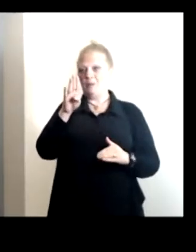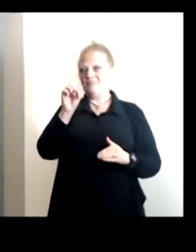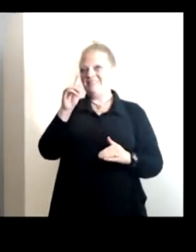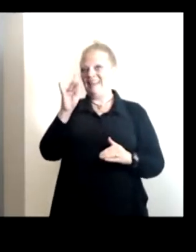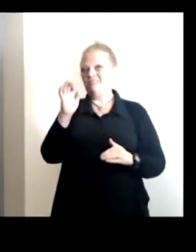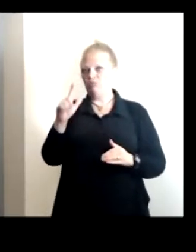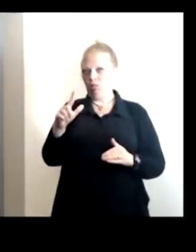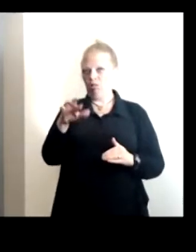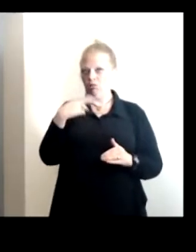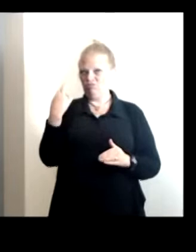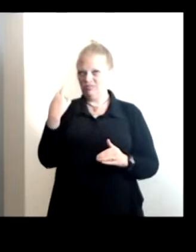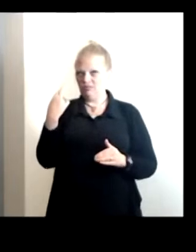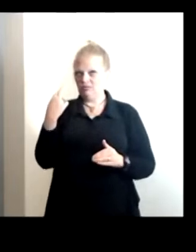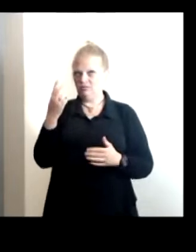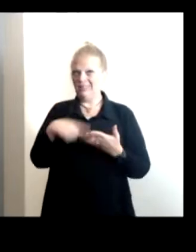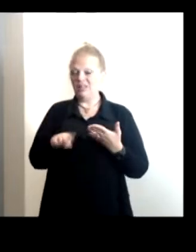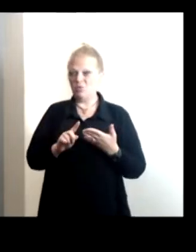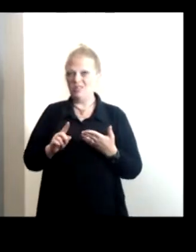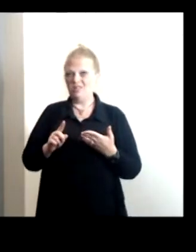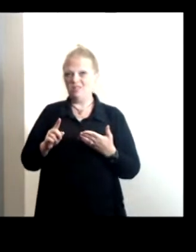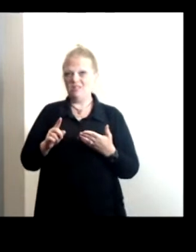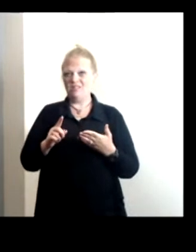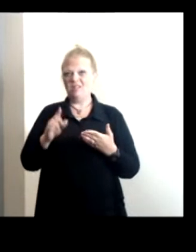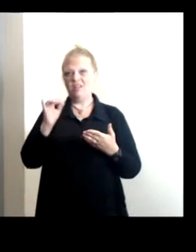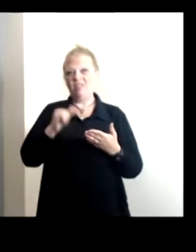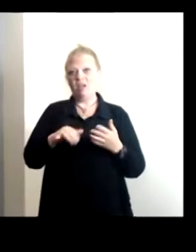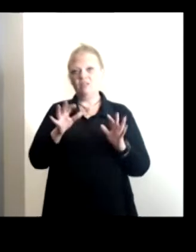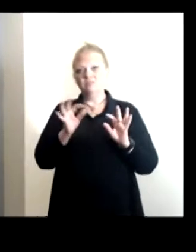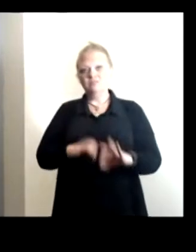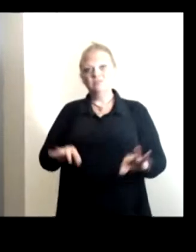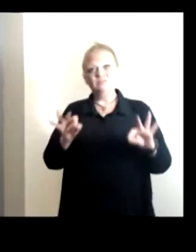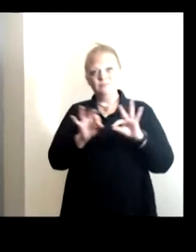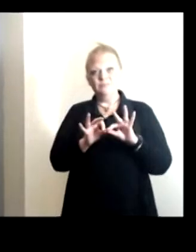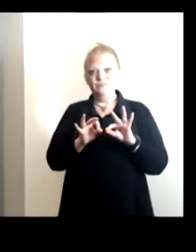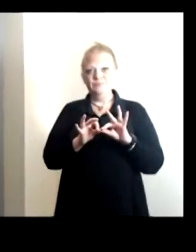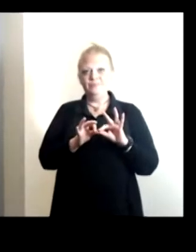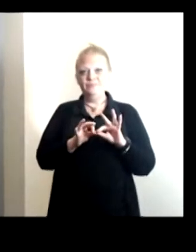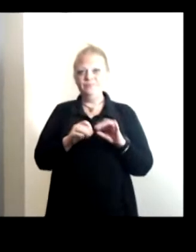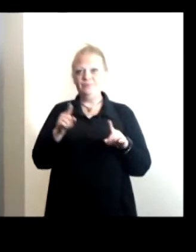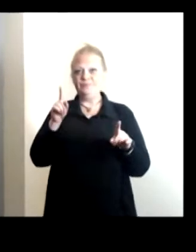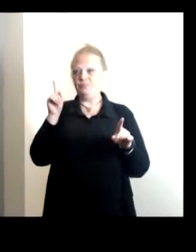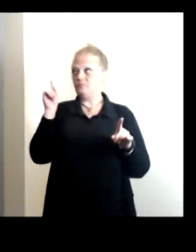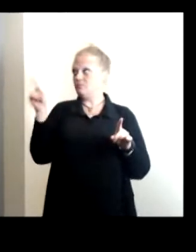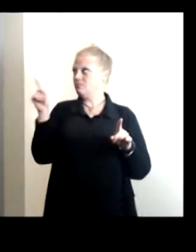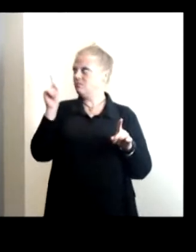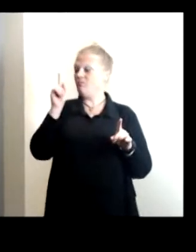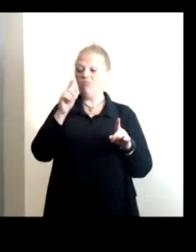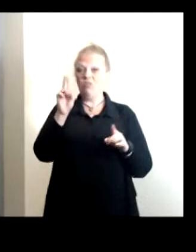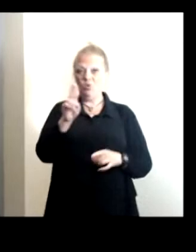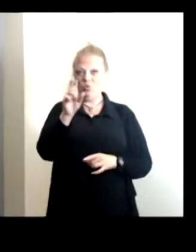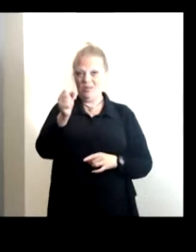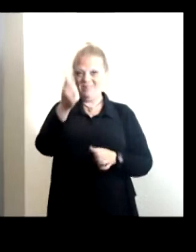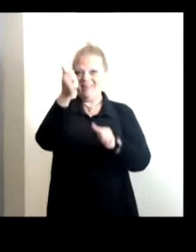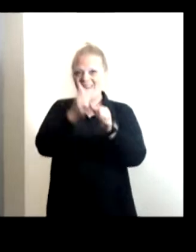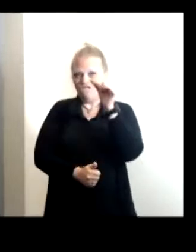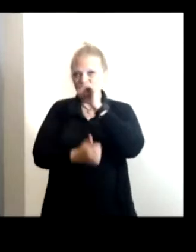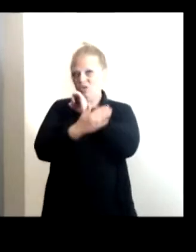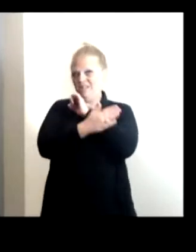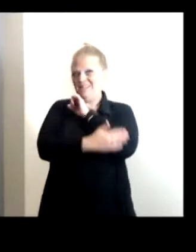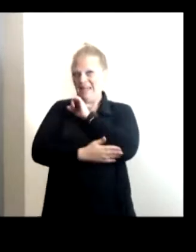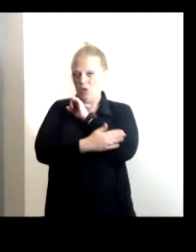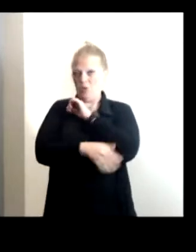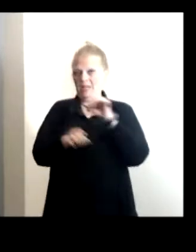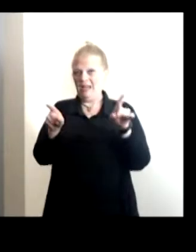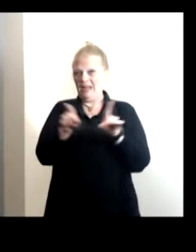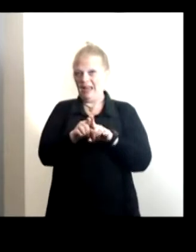week. And it does matter. I'll show you a little bit more. This is the United States, every county as of